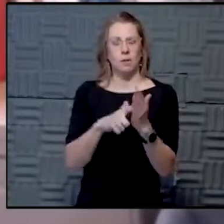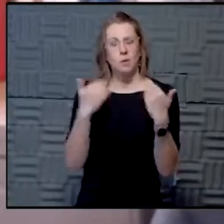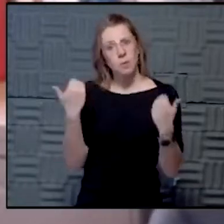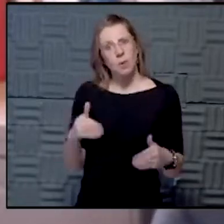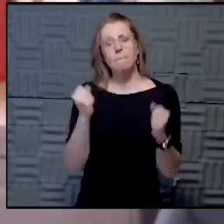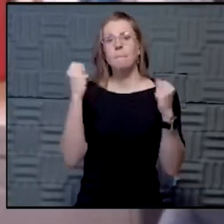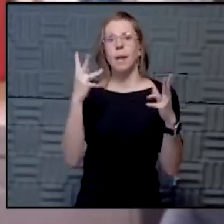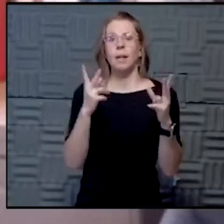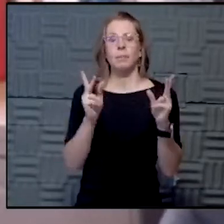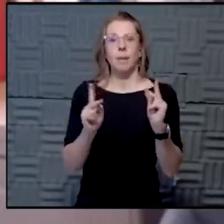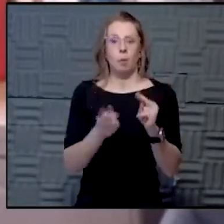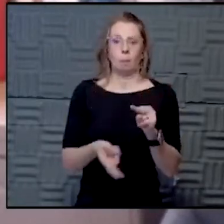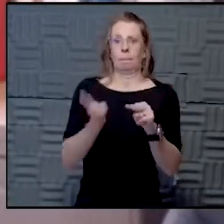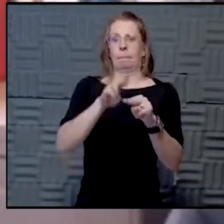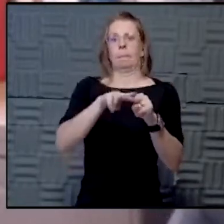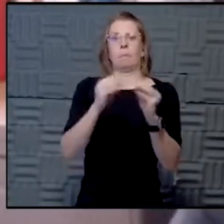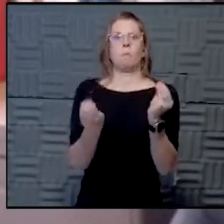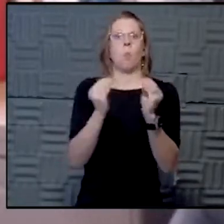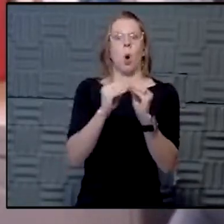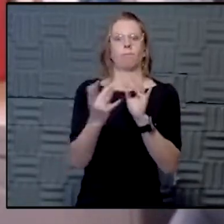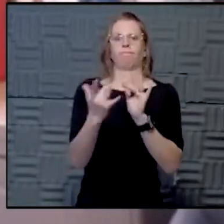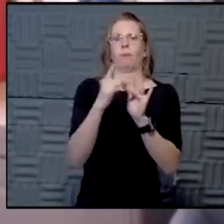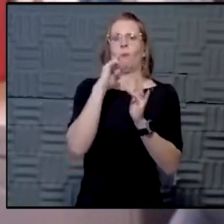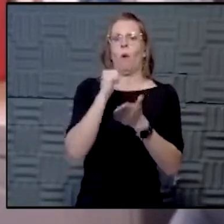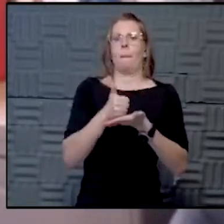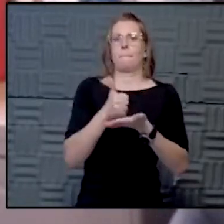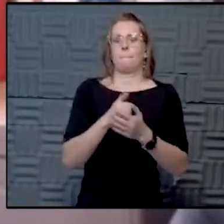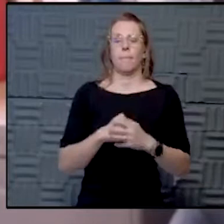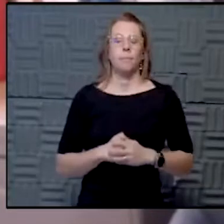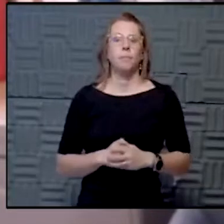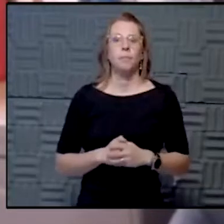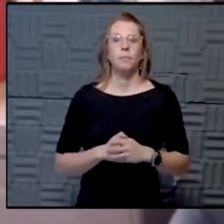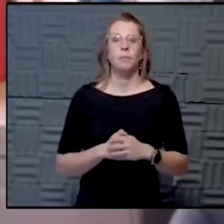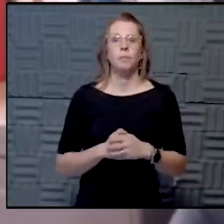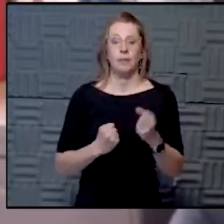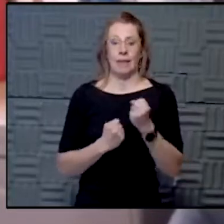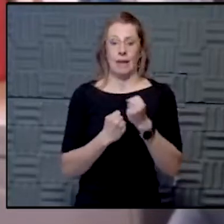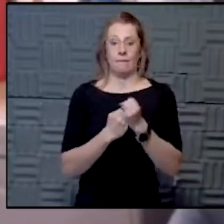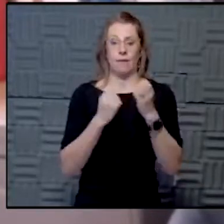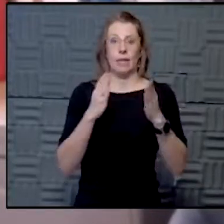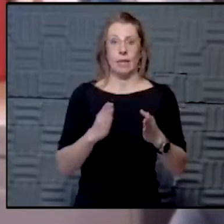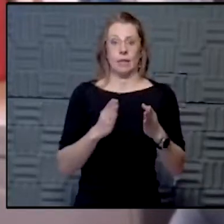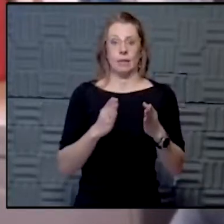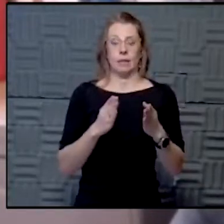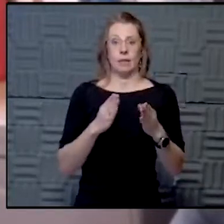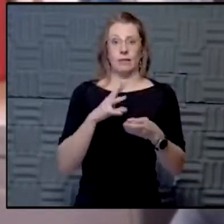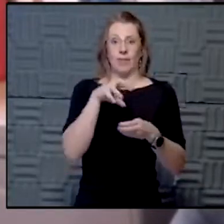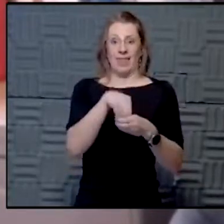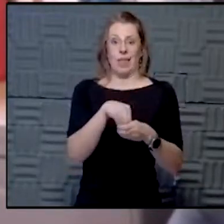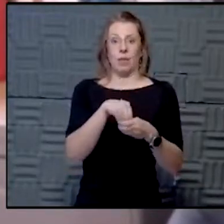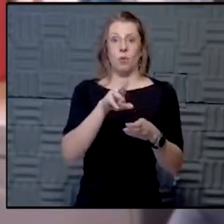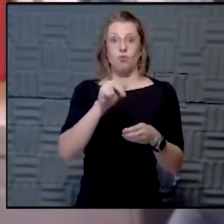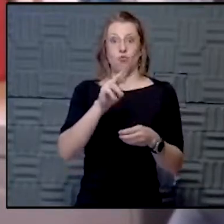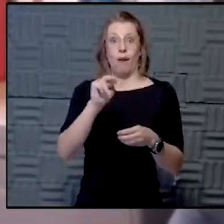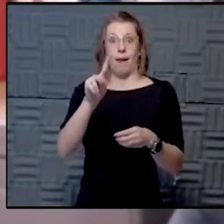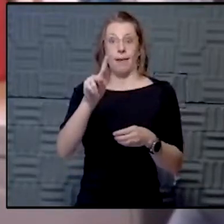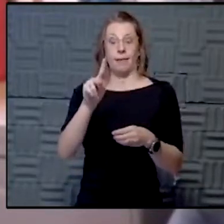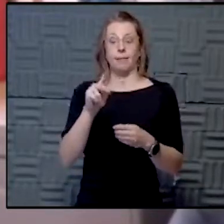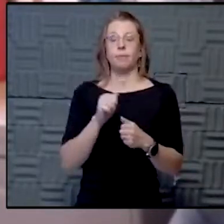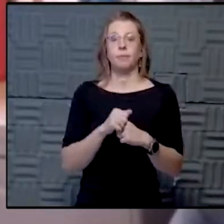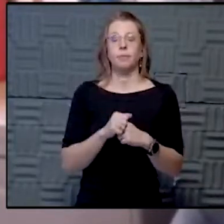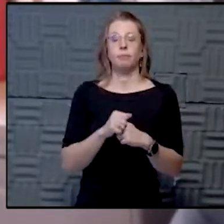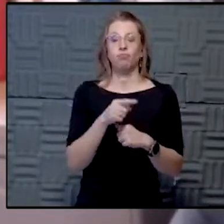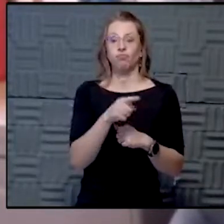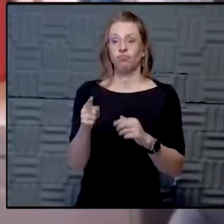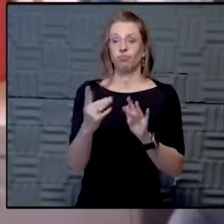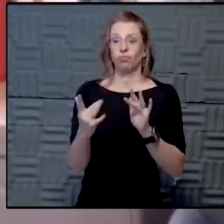for help. And as advocates within those ranks continue to come back and